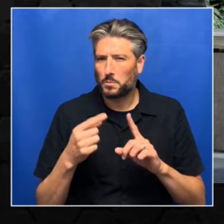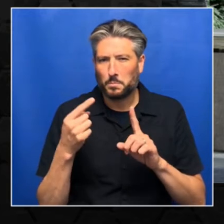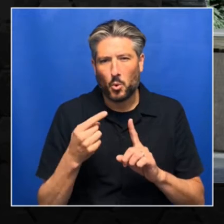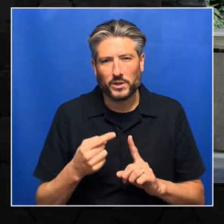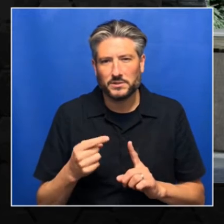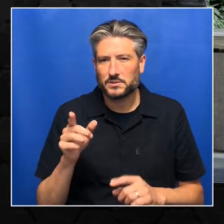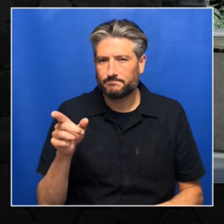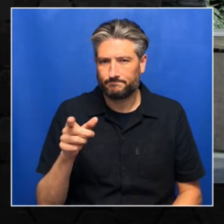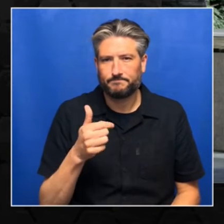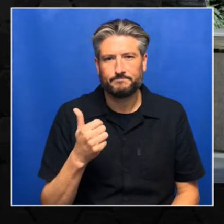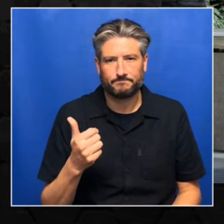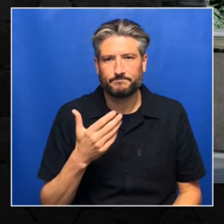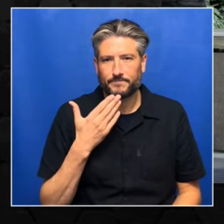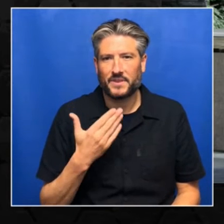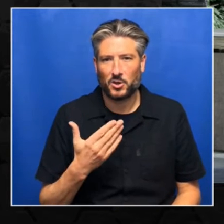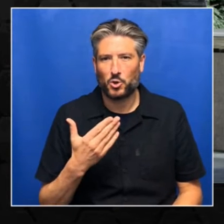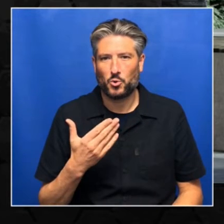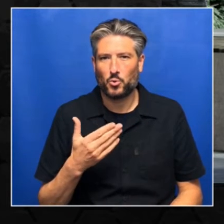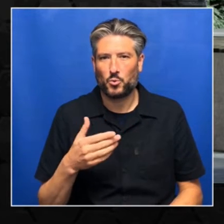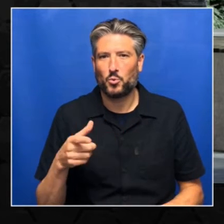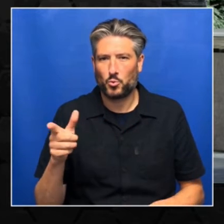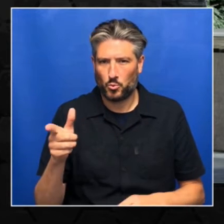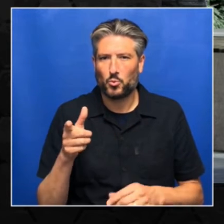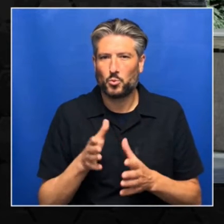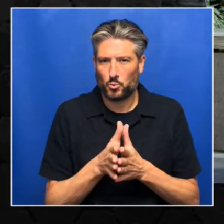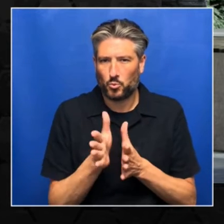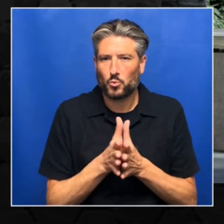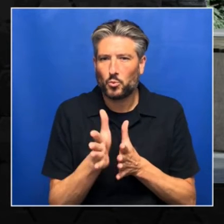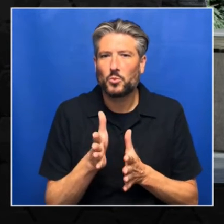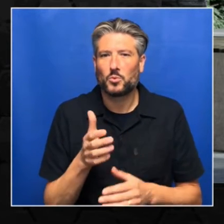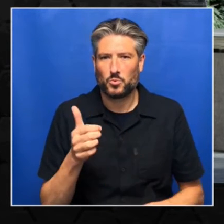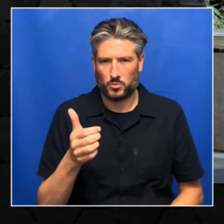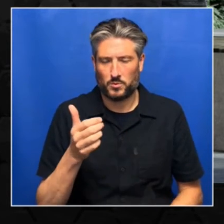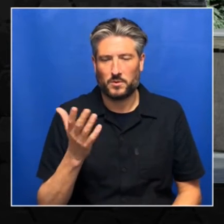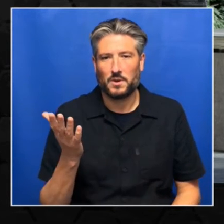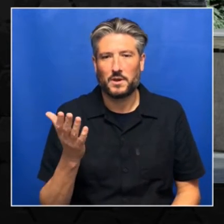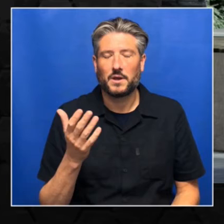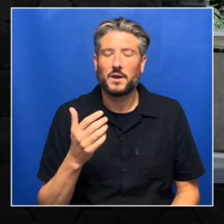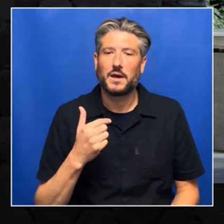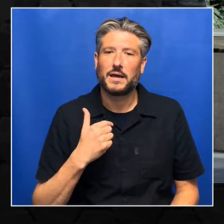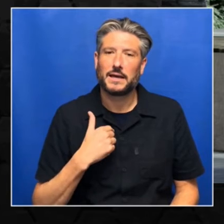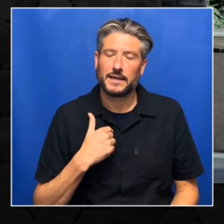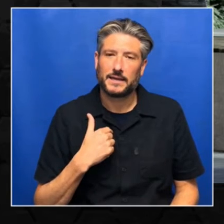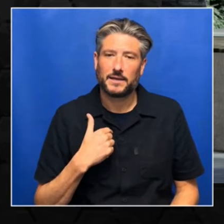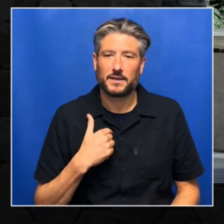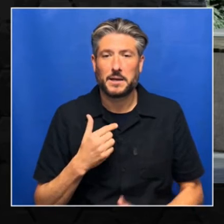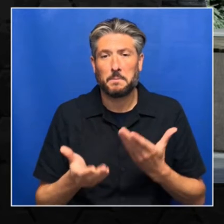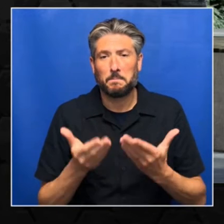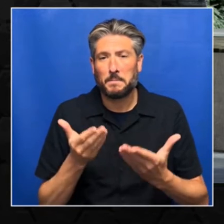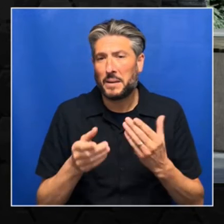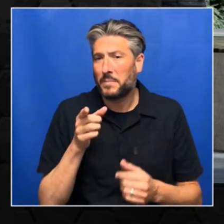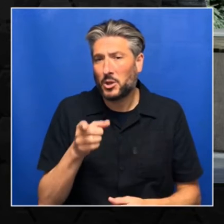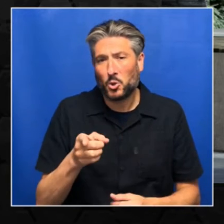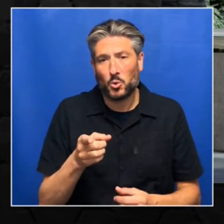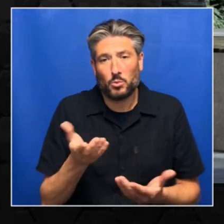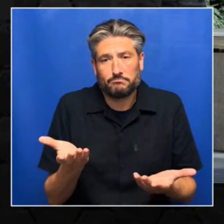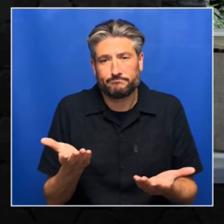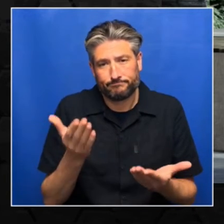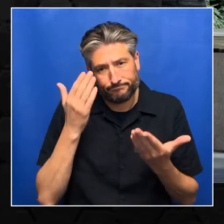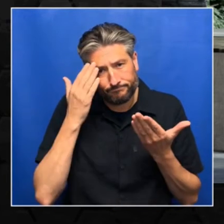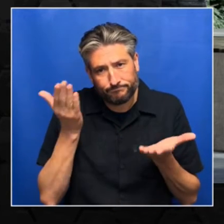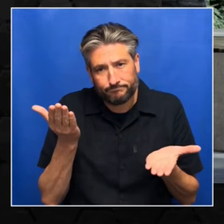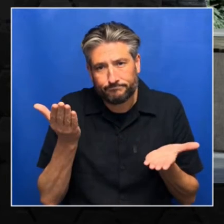And I feel this too, that if you don't know a lot of maths, you can still learn